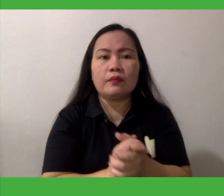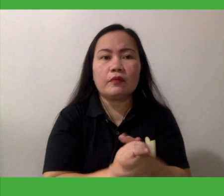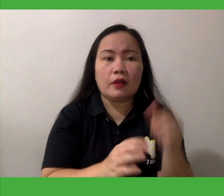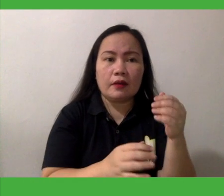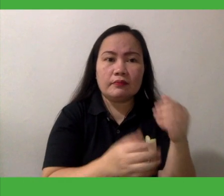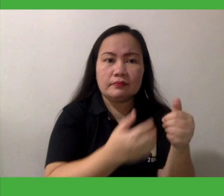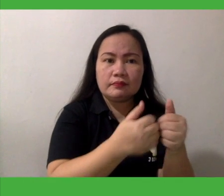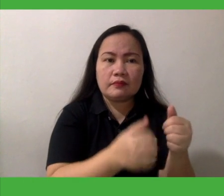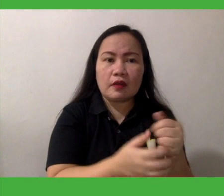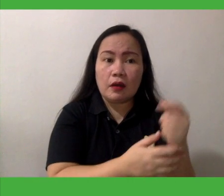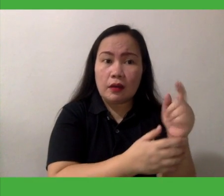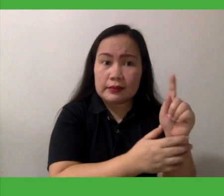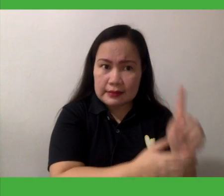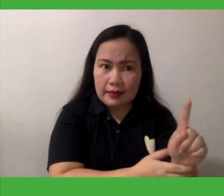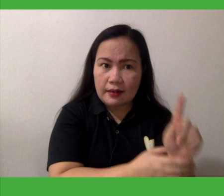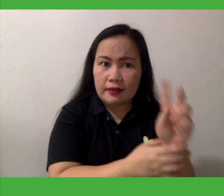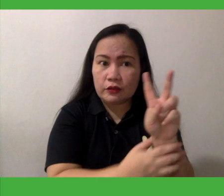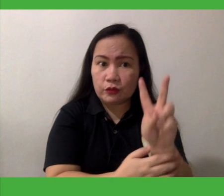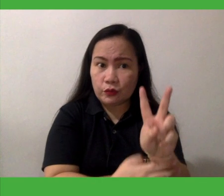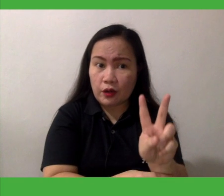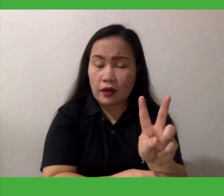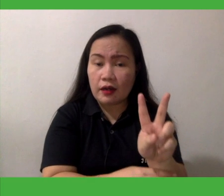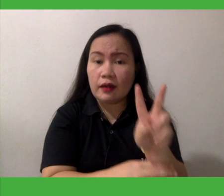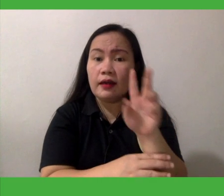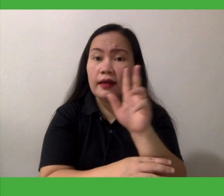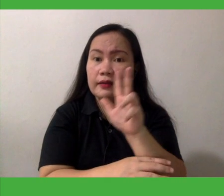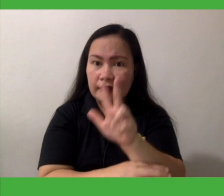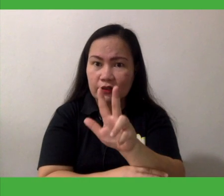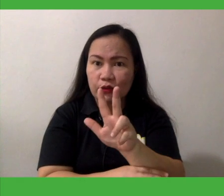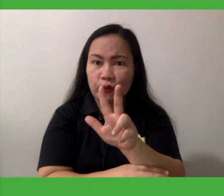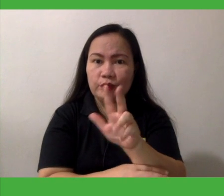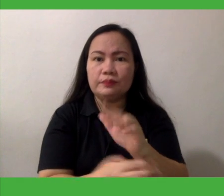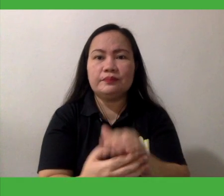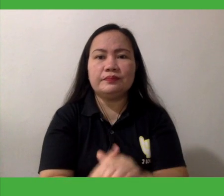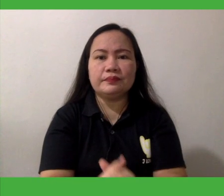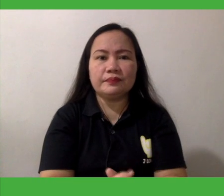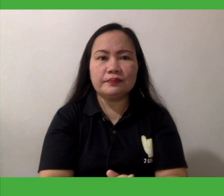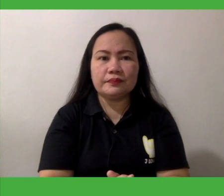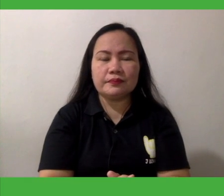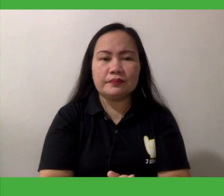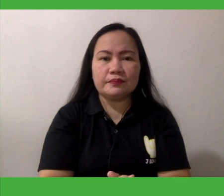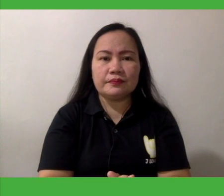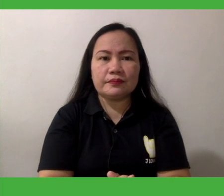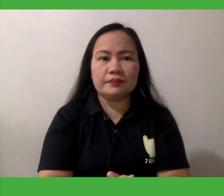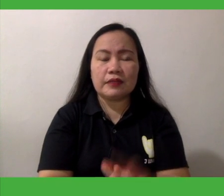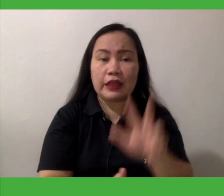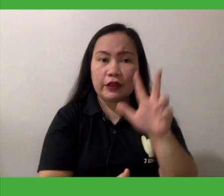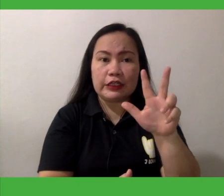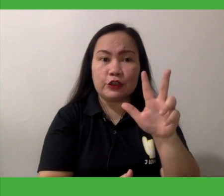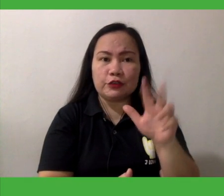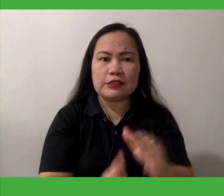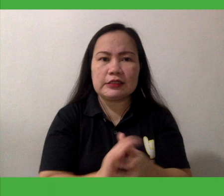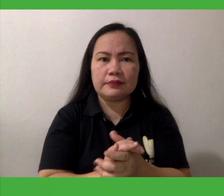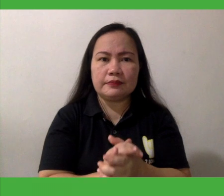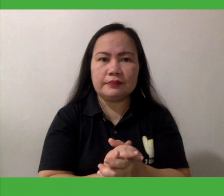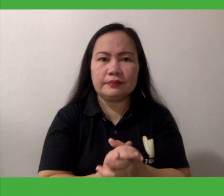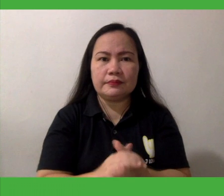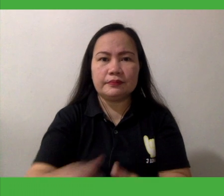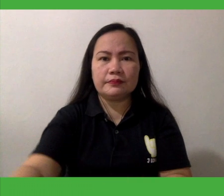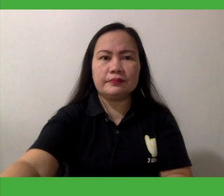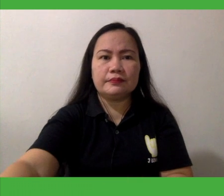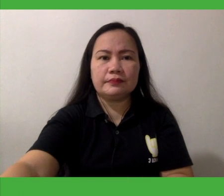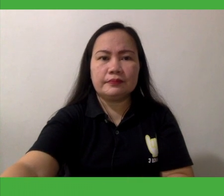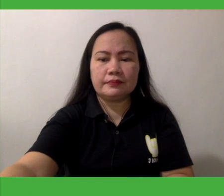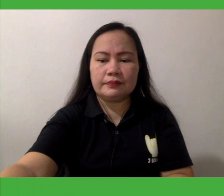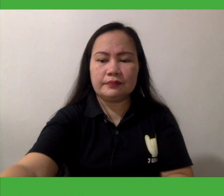bilangin natin, ito, separated by plus and minus siya. So, isa, dalawa, tatlo. So, we